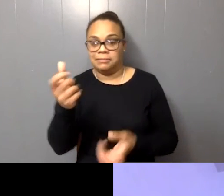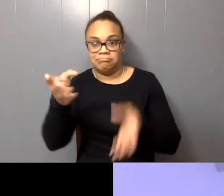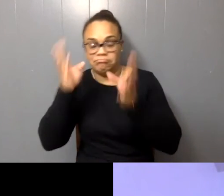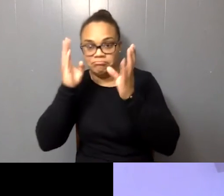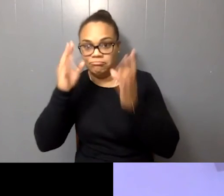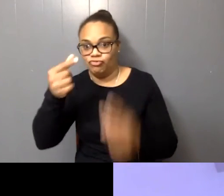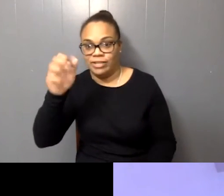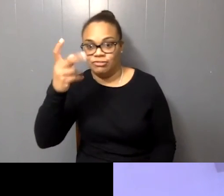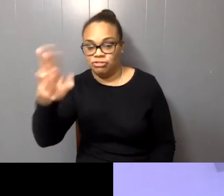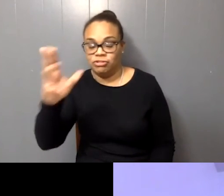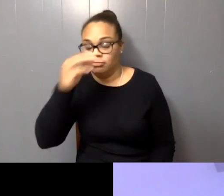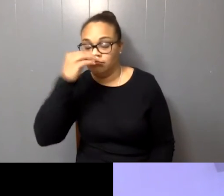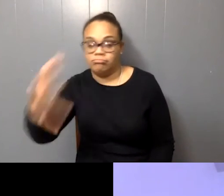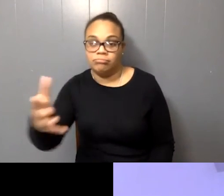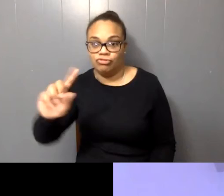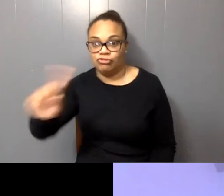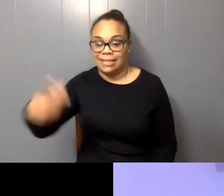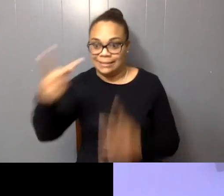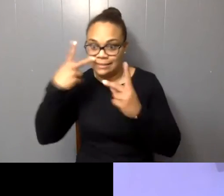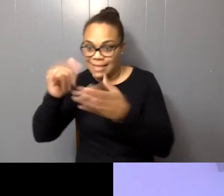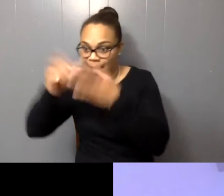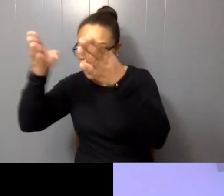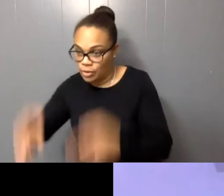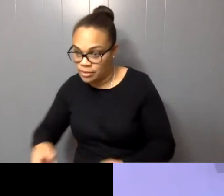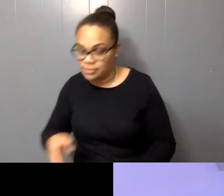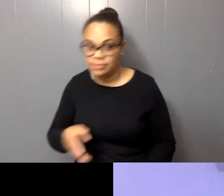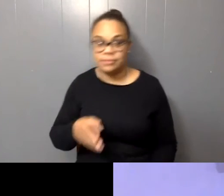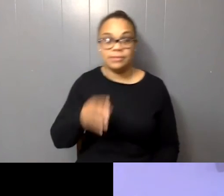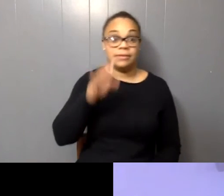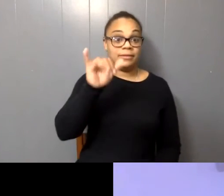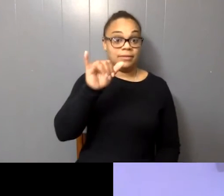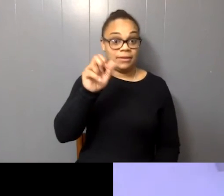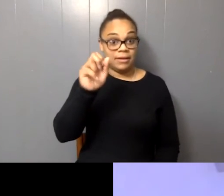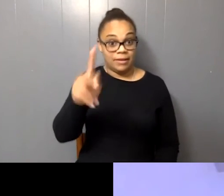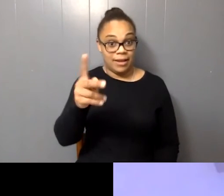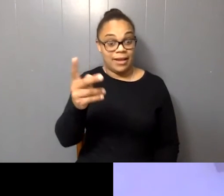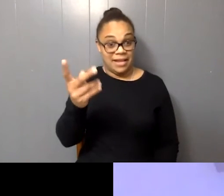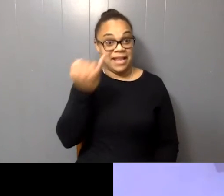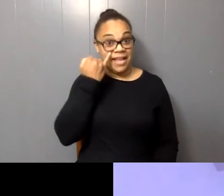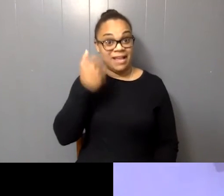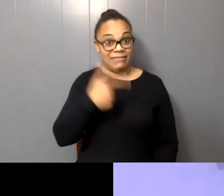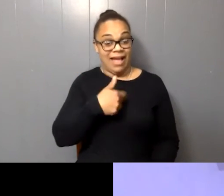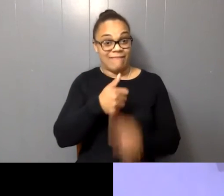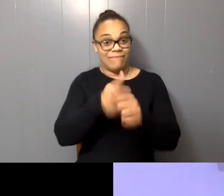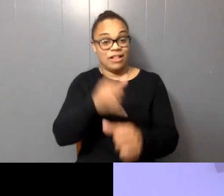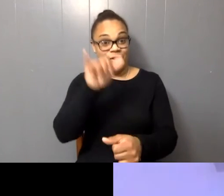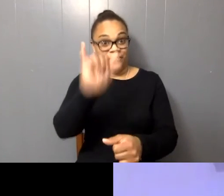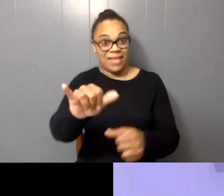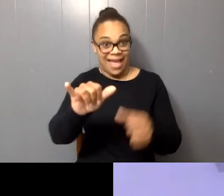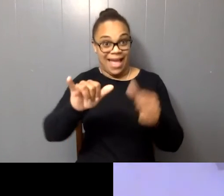it. If we go by that understanding, then you may have just helped me significantly here.